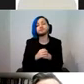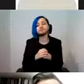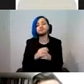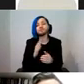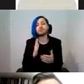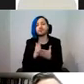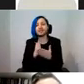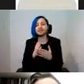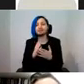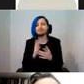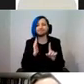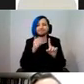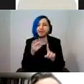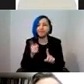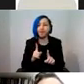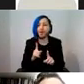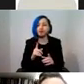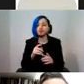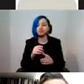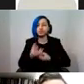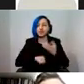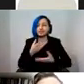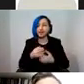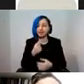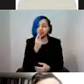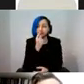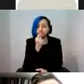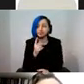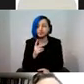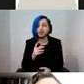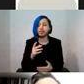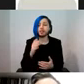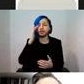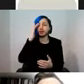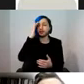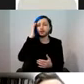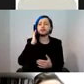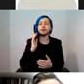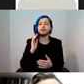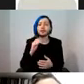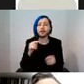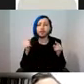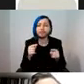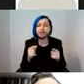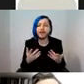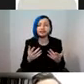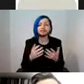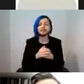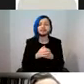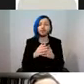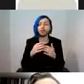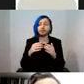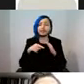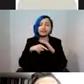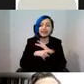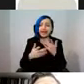the potential threat that forms of information decay and obsolescence might present